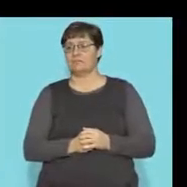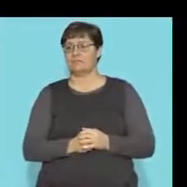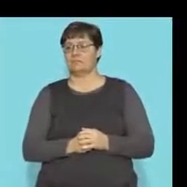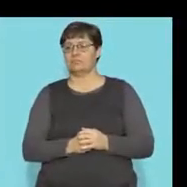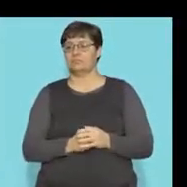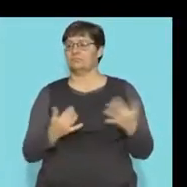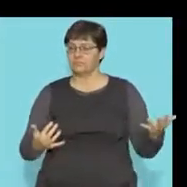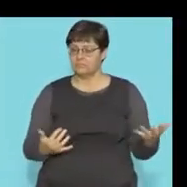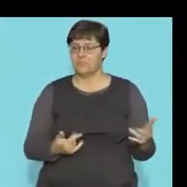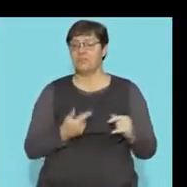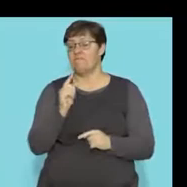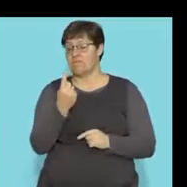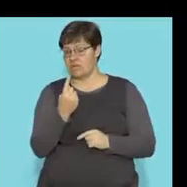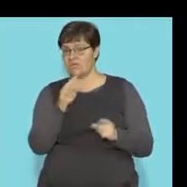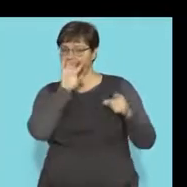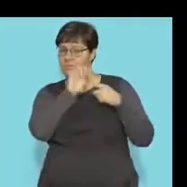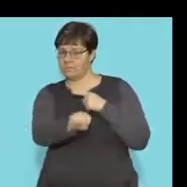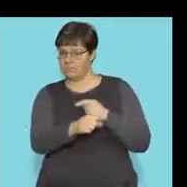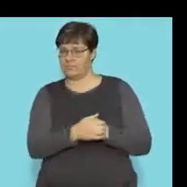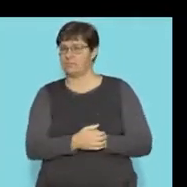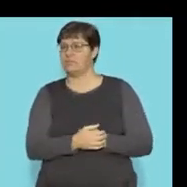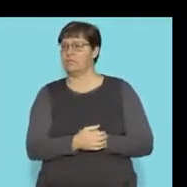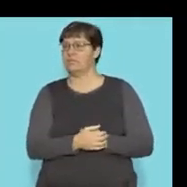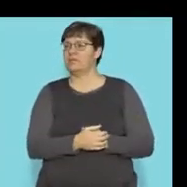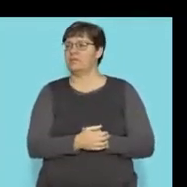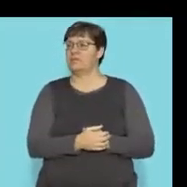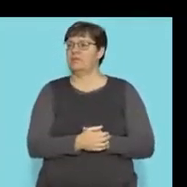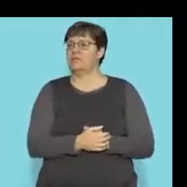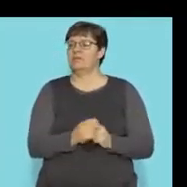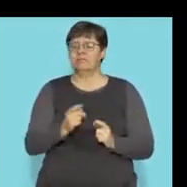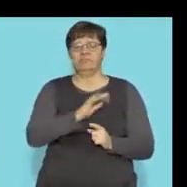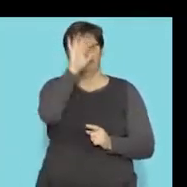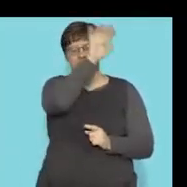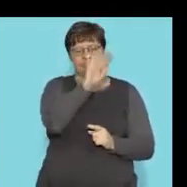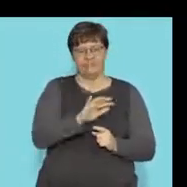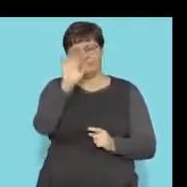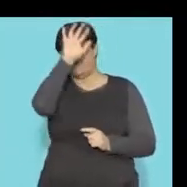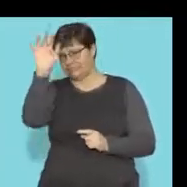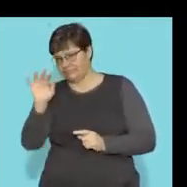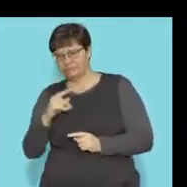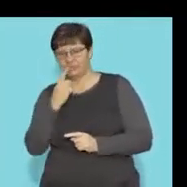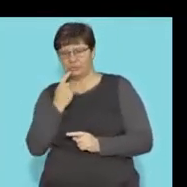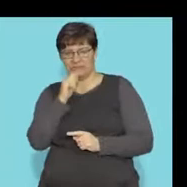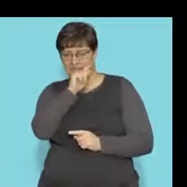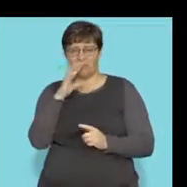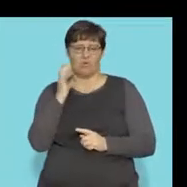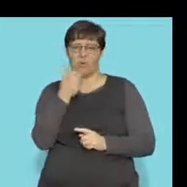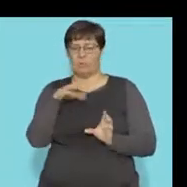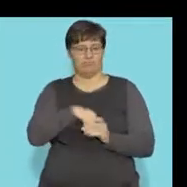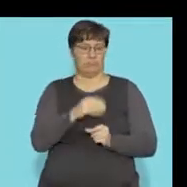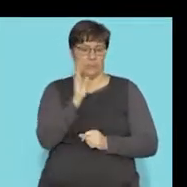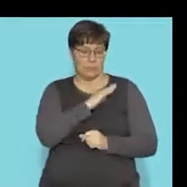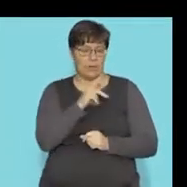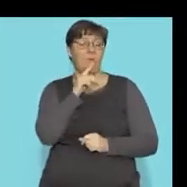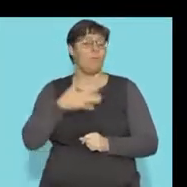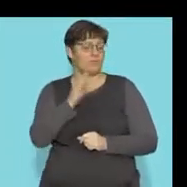So we need to figure out this region. So essentially the region of the field that is not gold. We want to know what